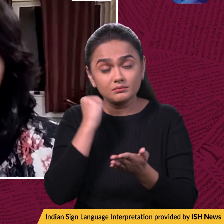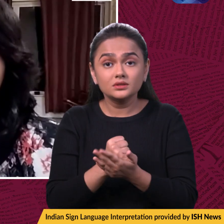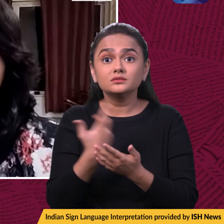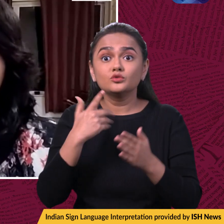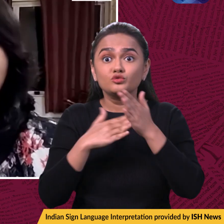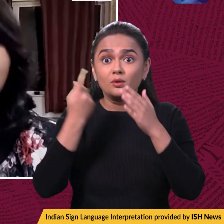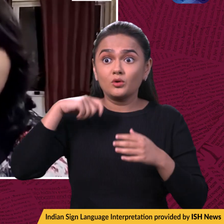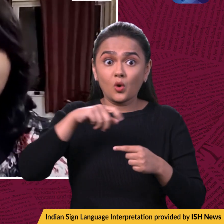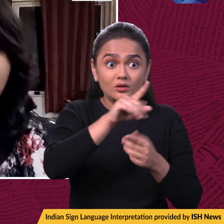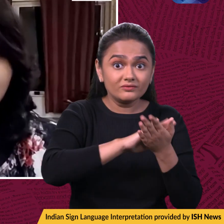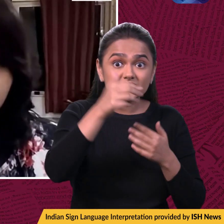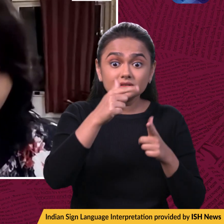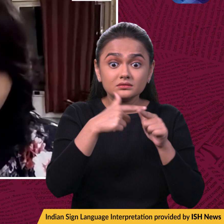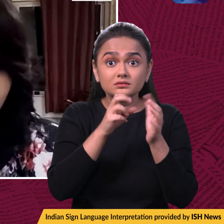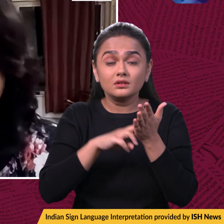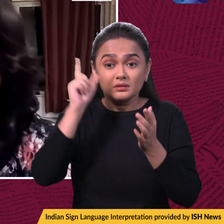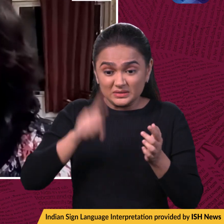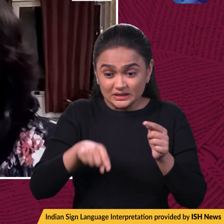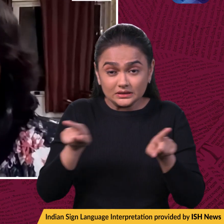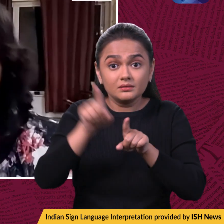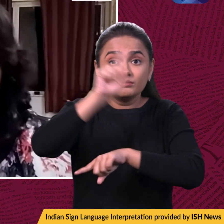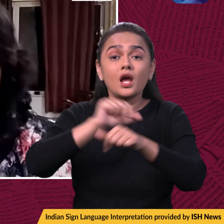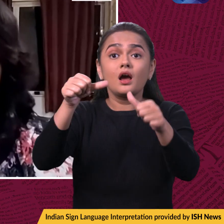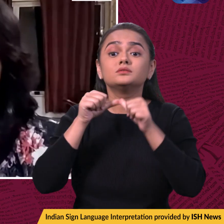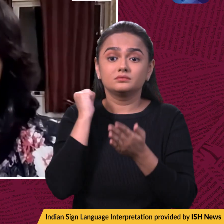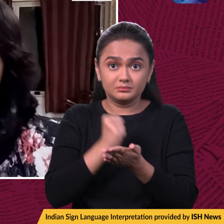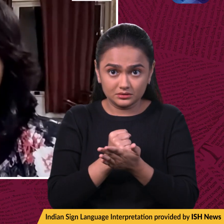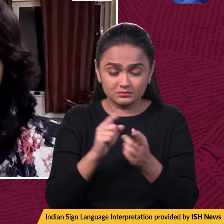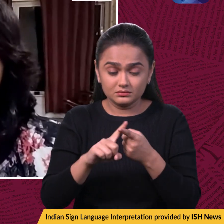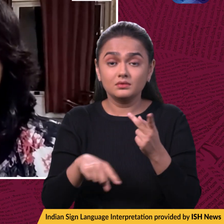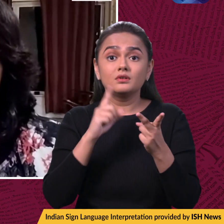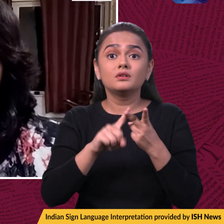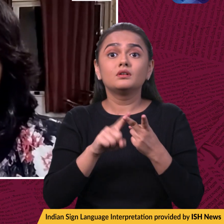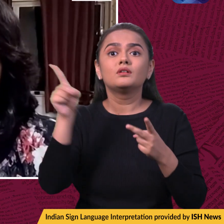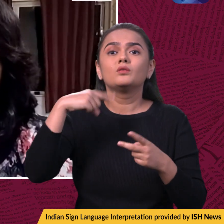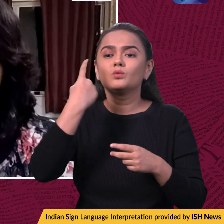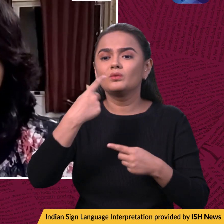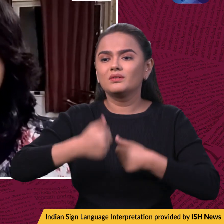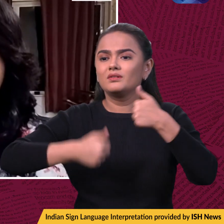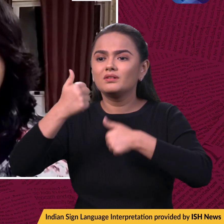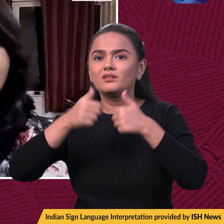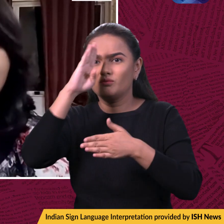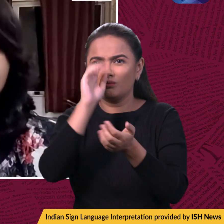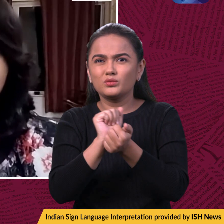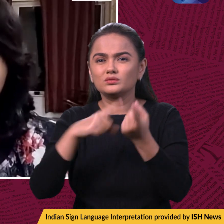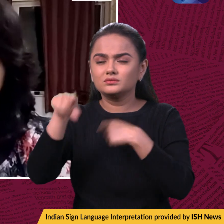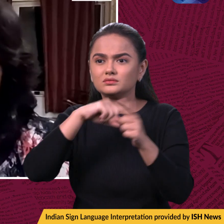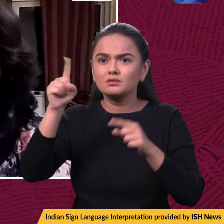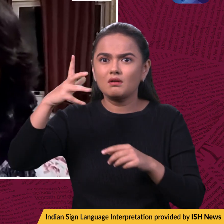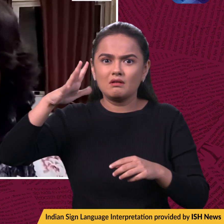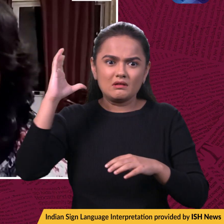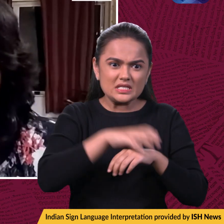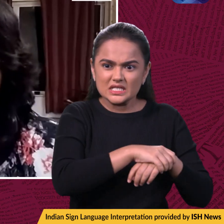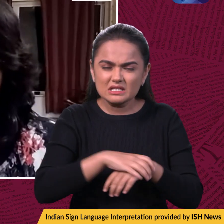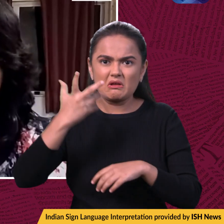declared after the Supreme Court hearing on the 6th of January. They've also said apologies from authorities as the police